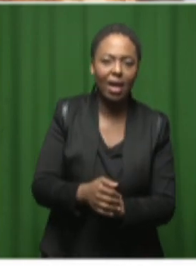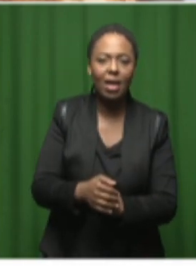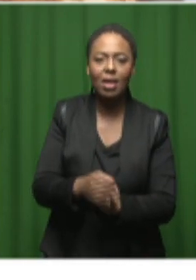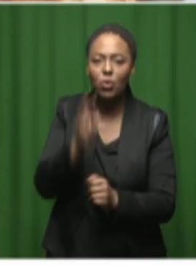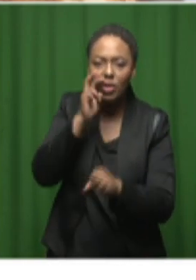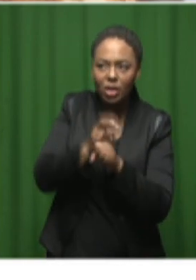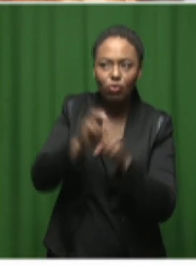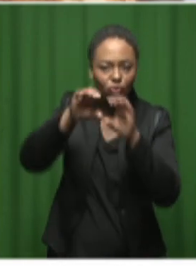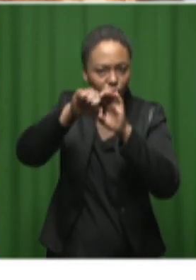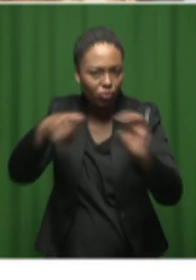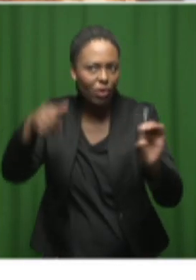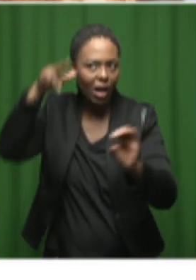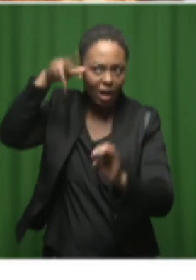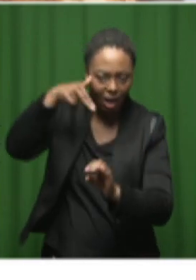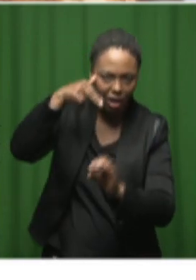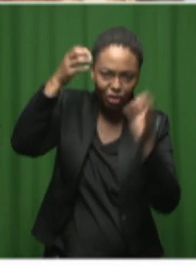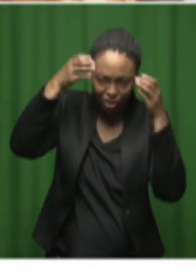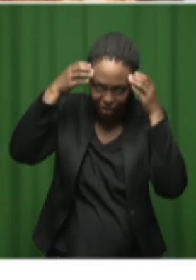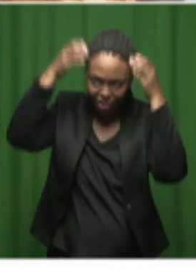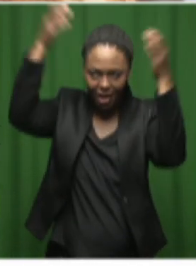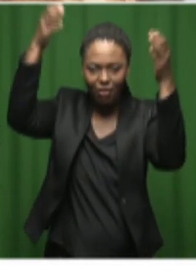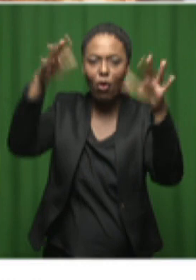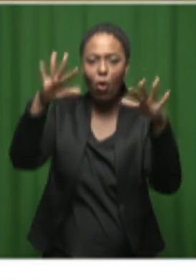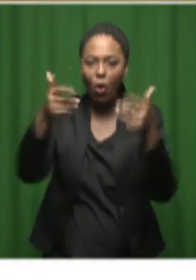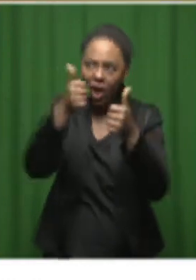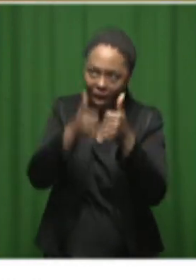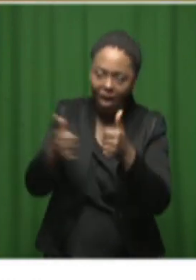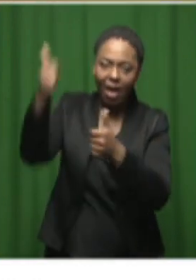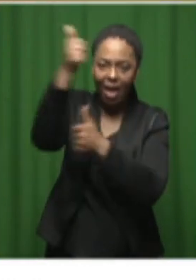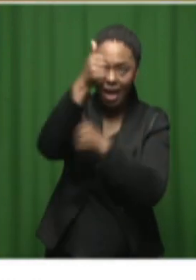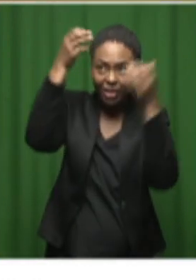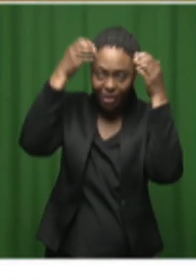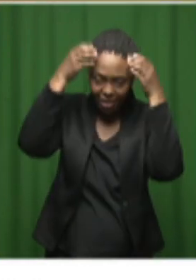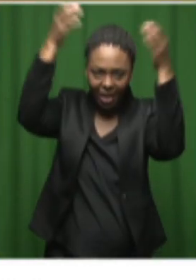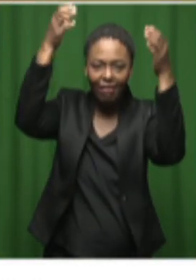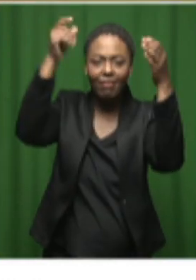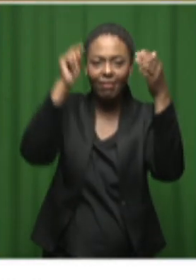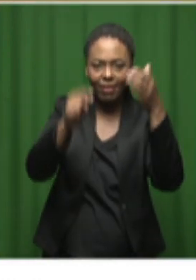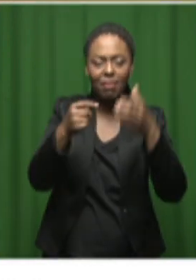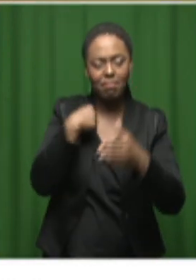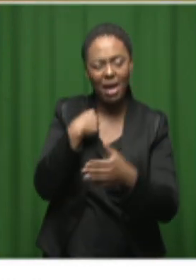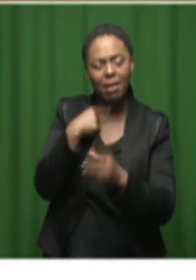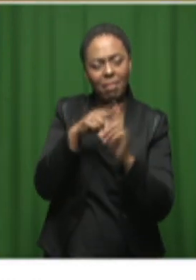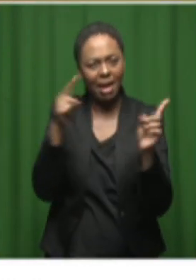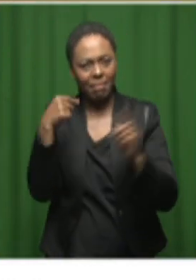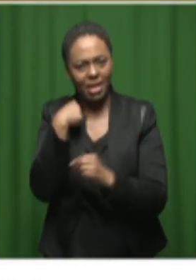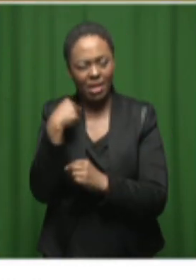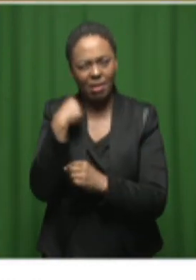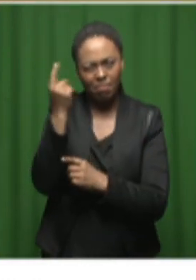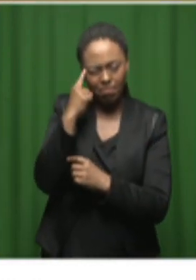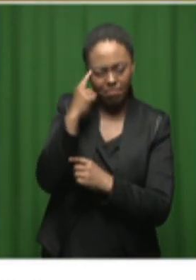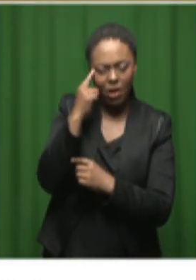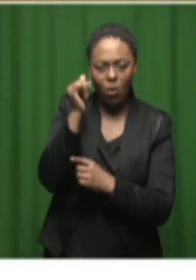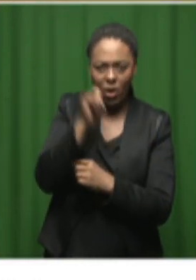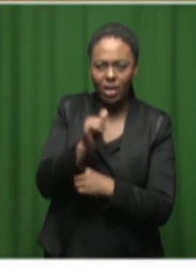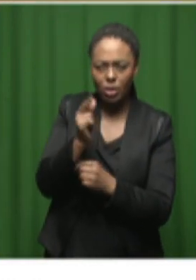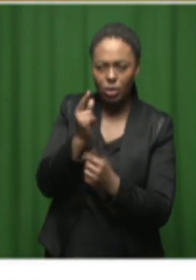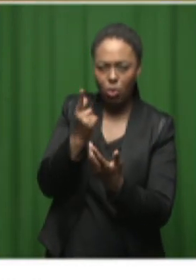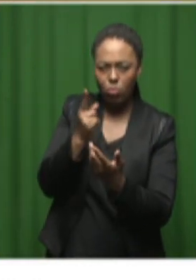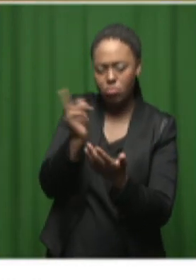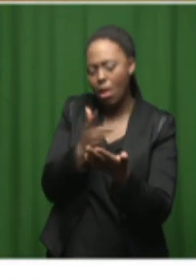graduate, become a sous chef, then a head chef. So I kind of stumbled upon it, on Instagram when I was going